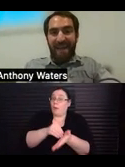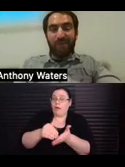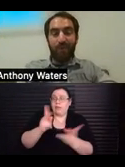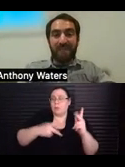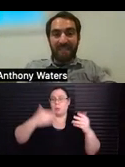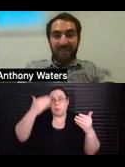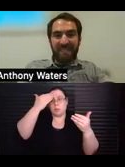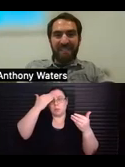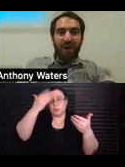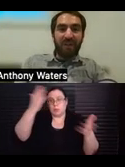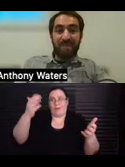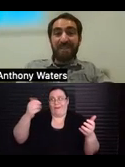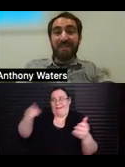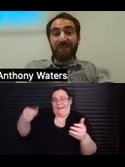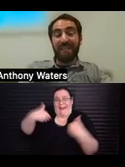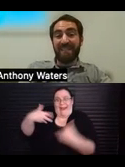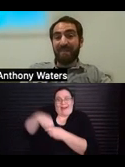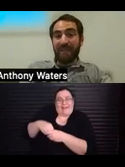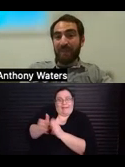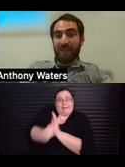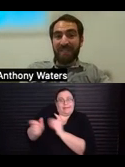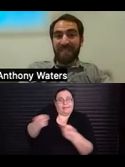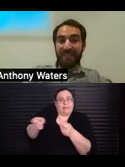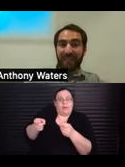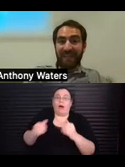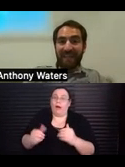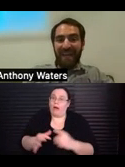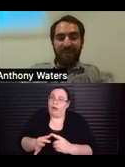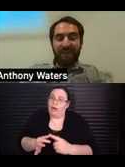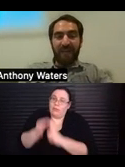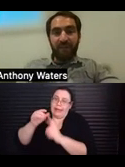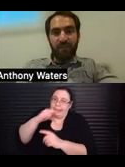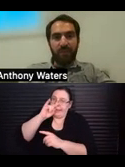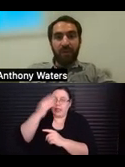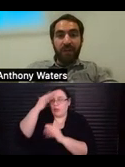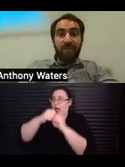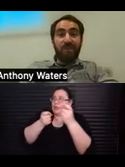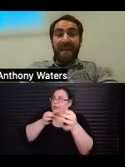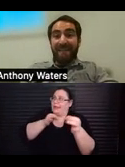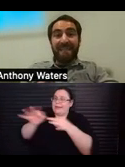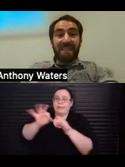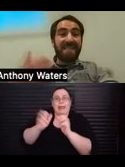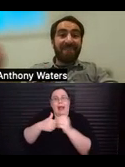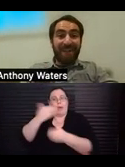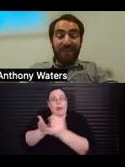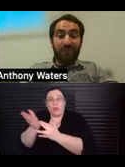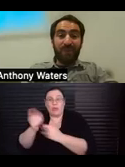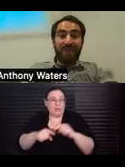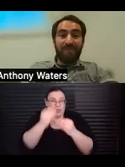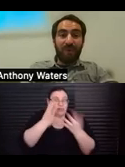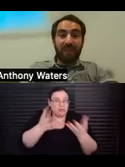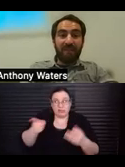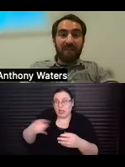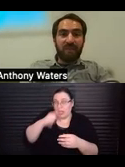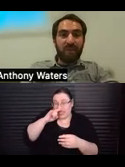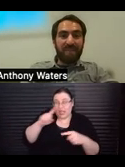they have coping skills. It's hard, especially for kids, to be able to articulate how they've gotten through. But the reality is that they've gotten through to